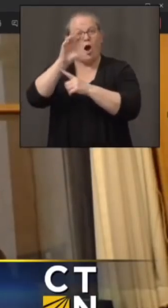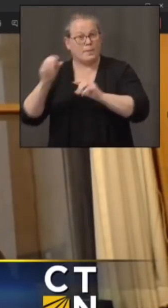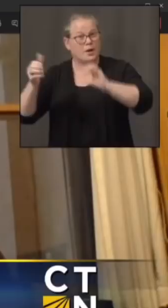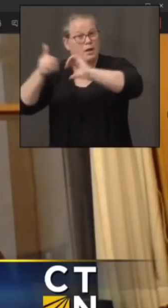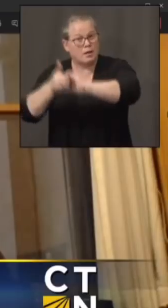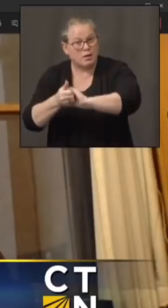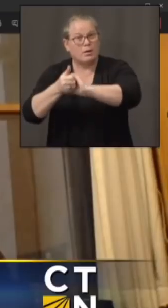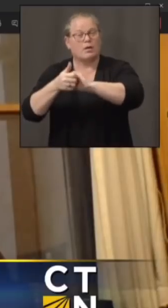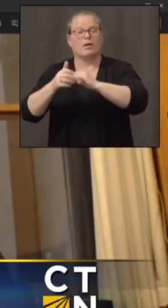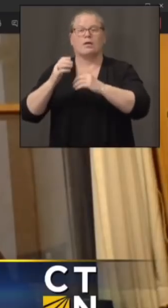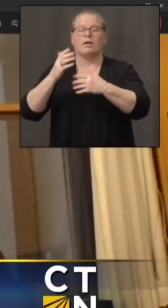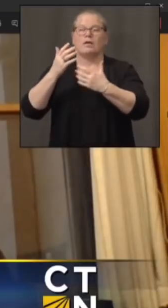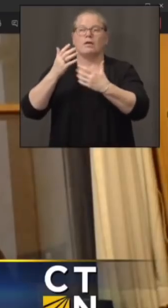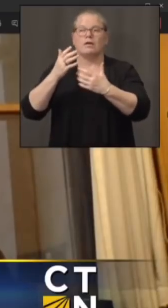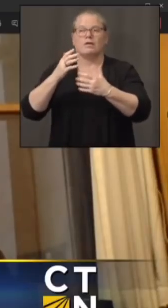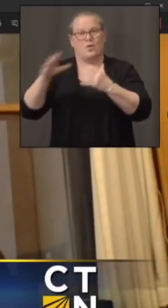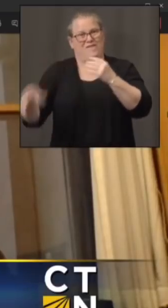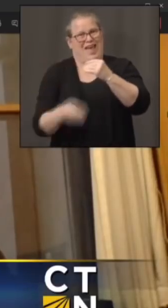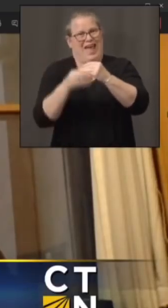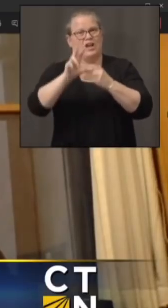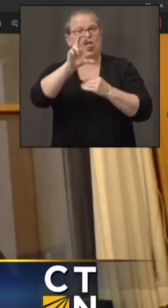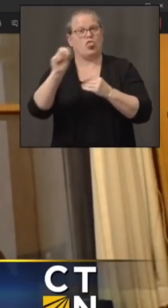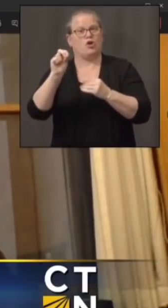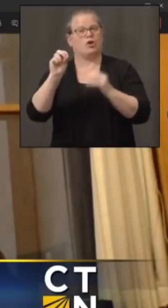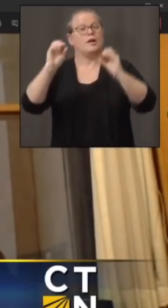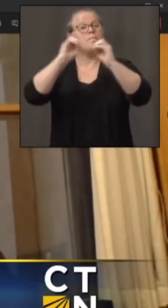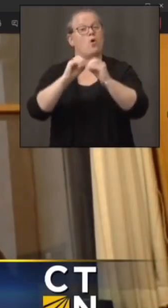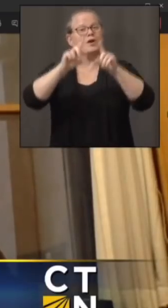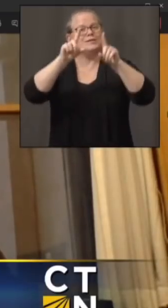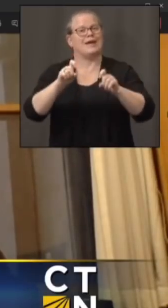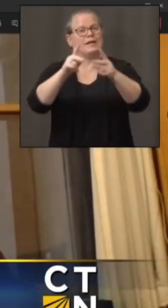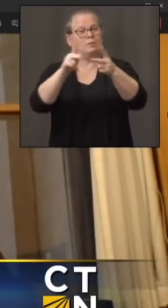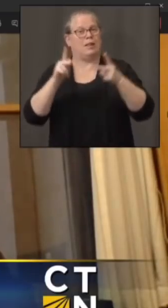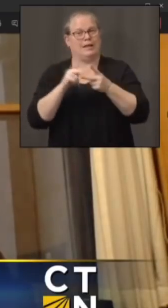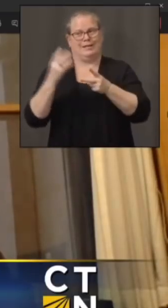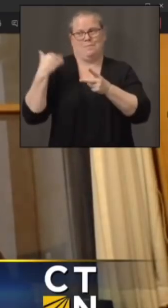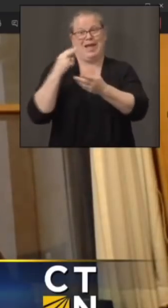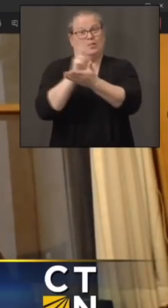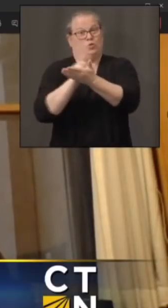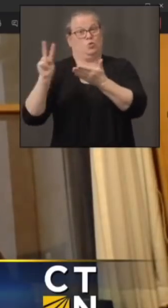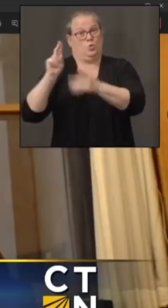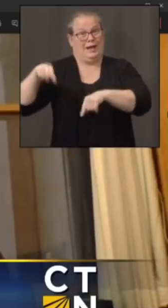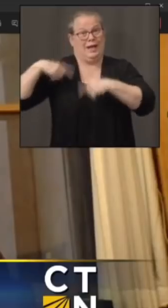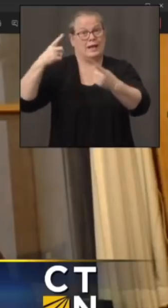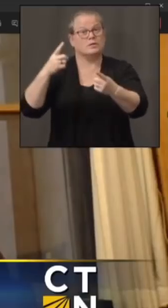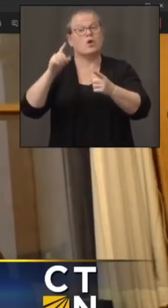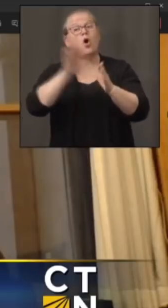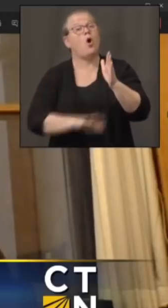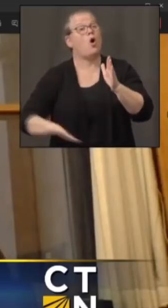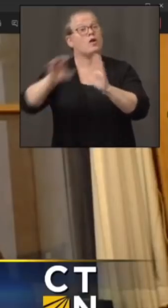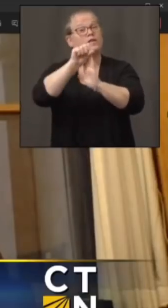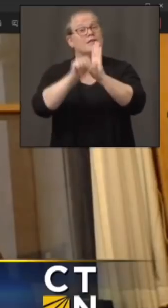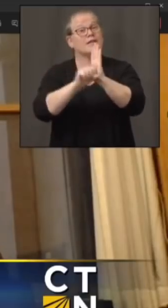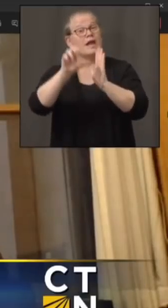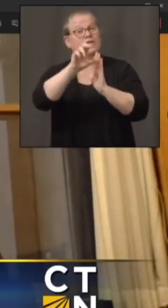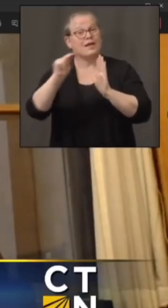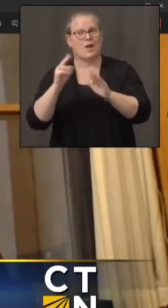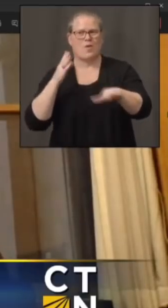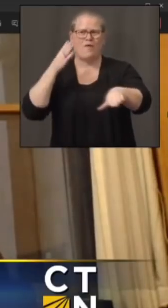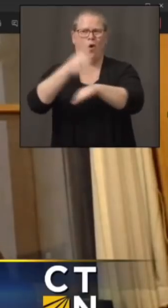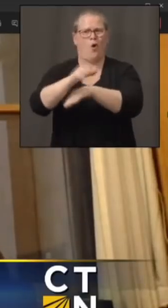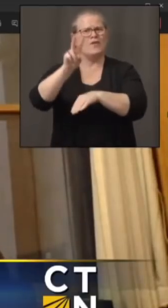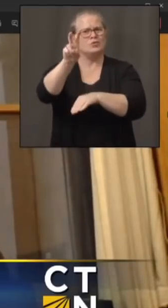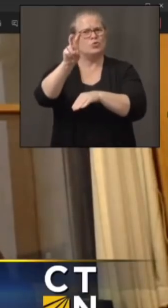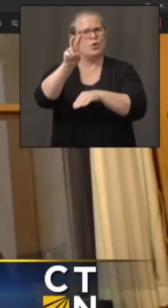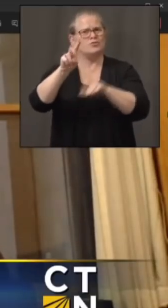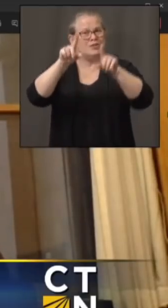new testing sites over the last 2 weeks. We're well over 200 testing sites around the state. We're increasing the hours that they're